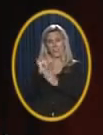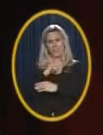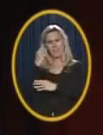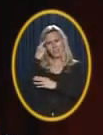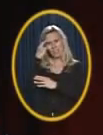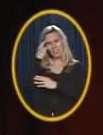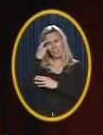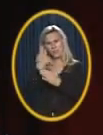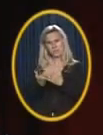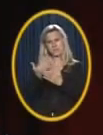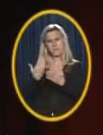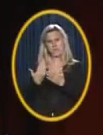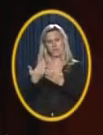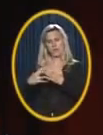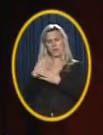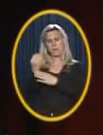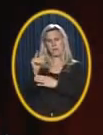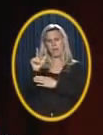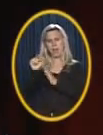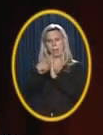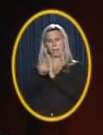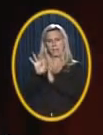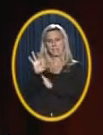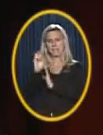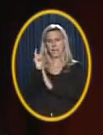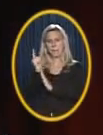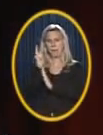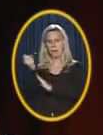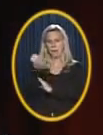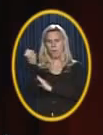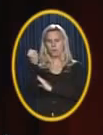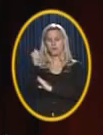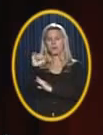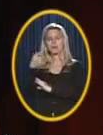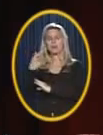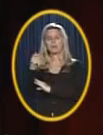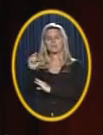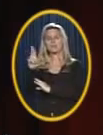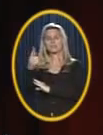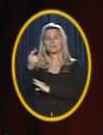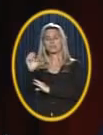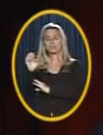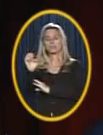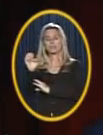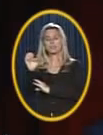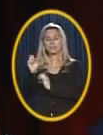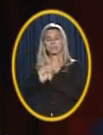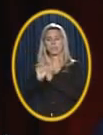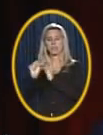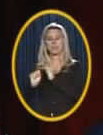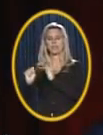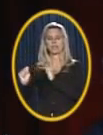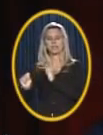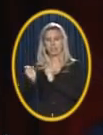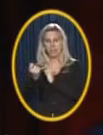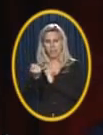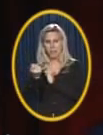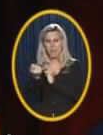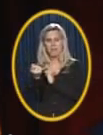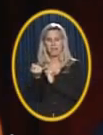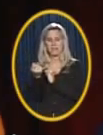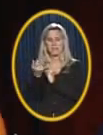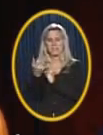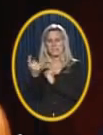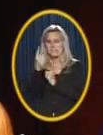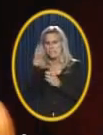the coming out of the L-minus 9 minute hole that George even strung the thing out a little bit longer and just